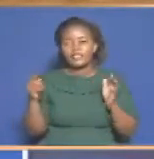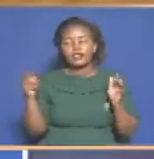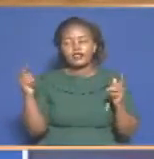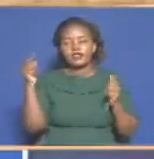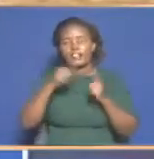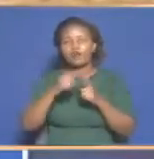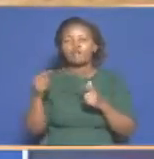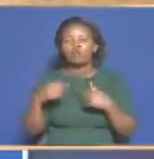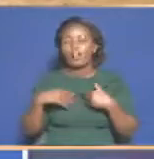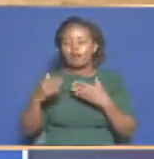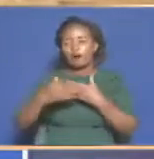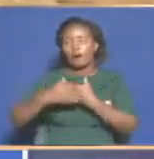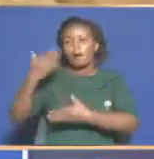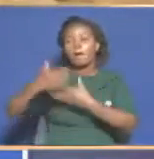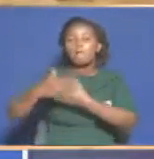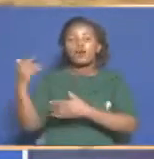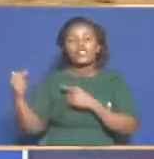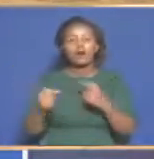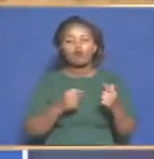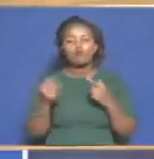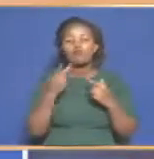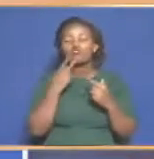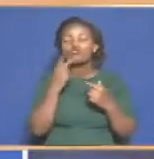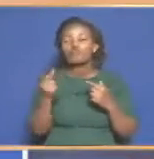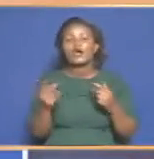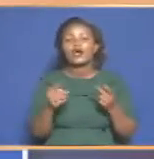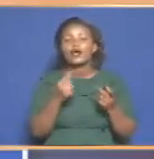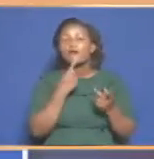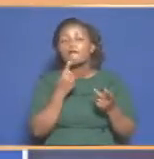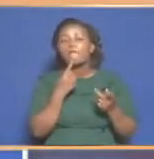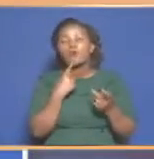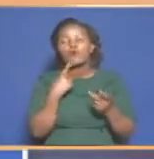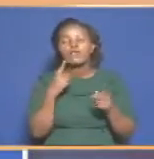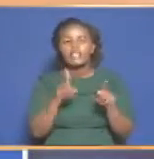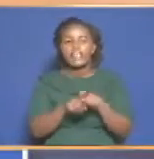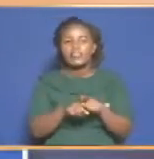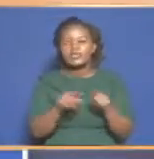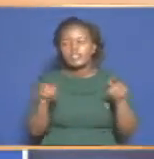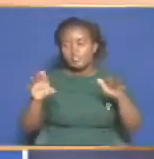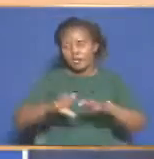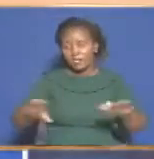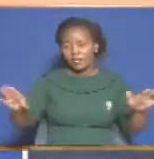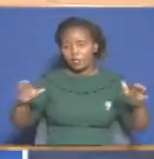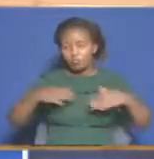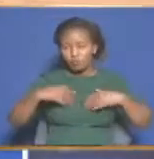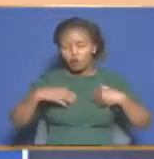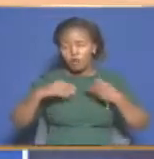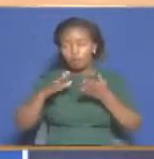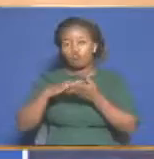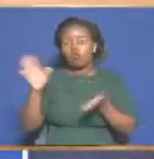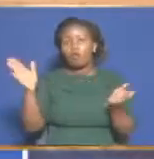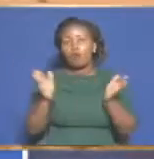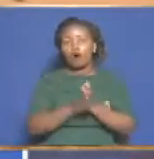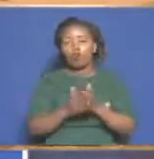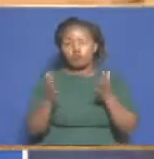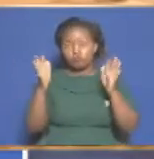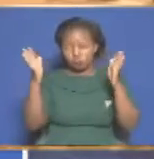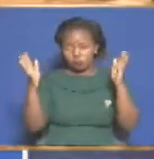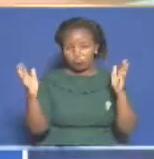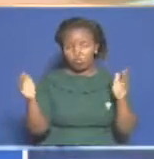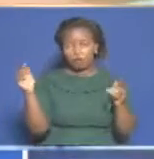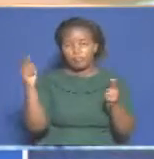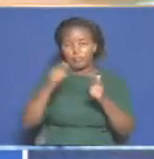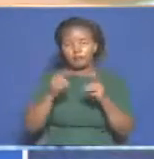the Turkana, Pokot, and Karamoja communities. The launch will coincide with the second anniversary of the Moroto Peace